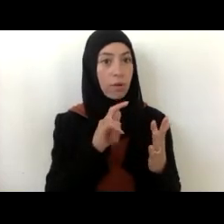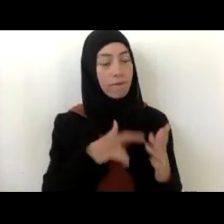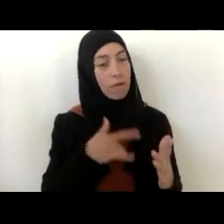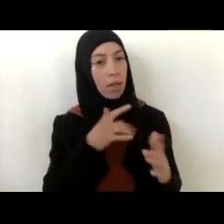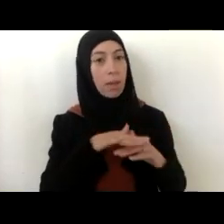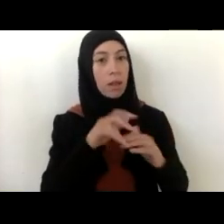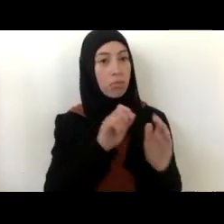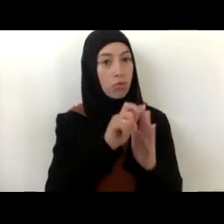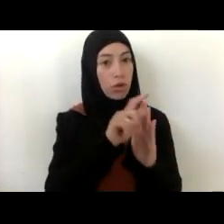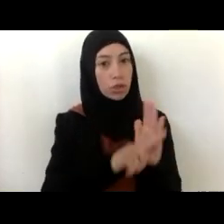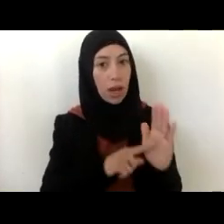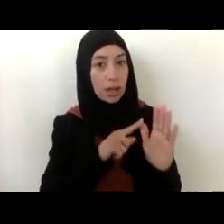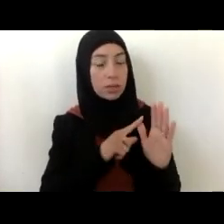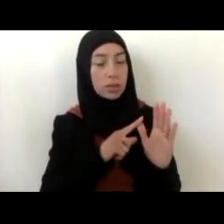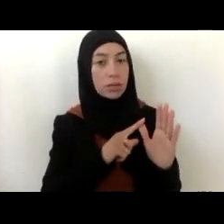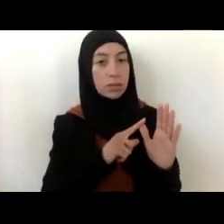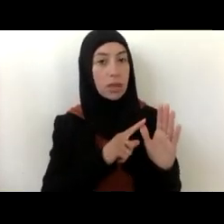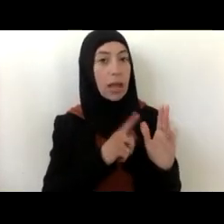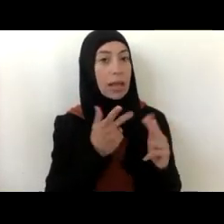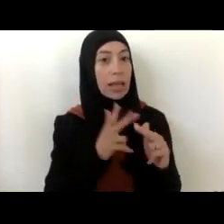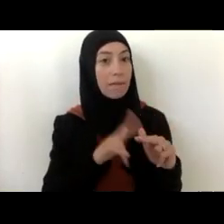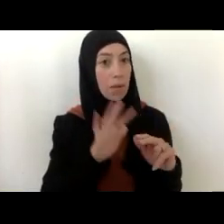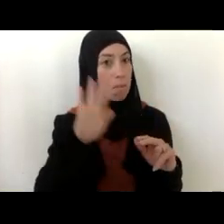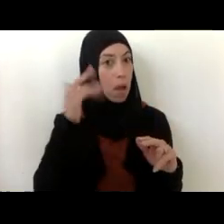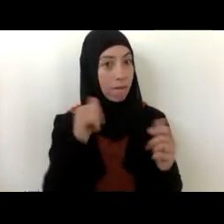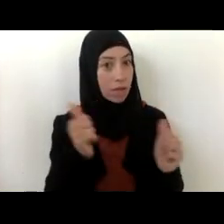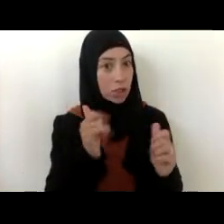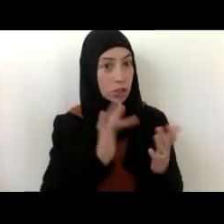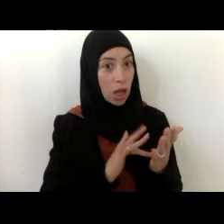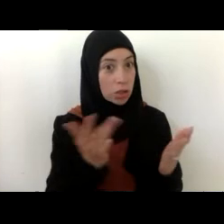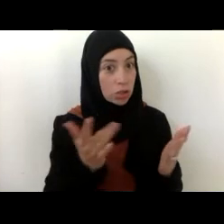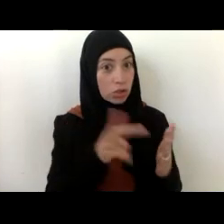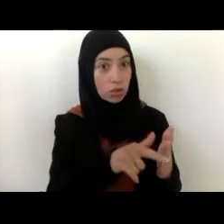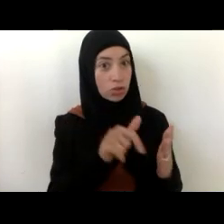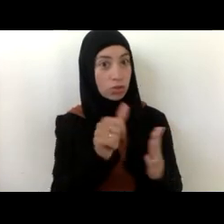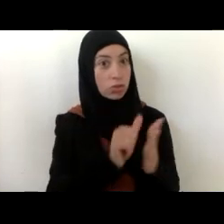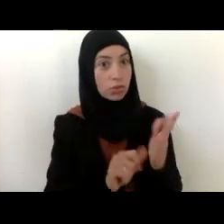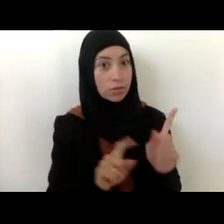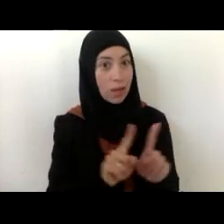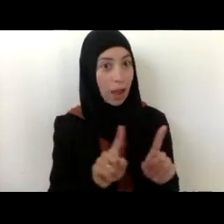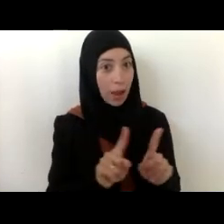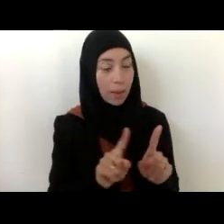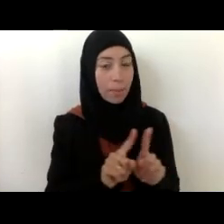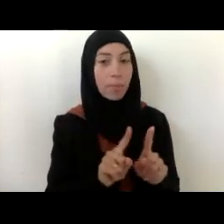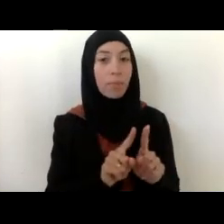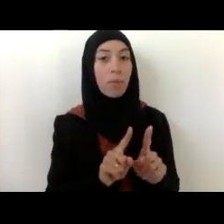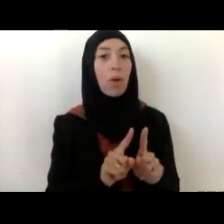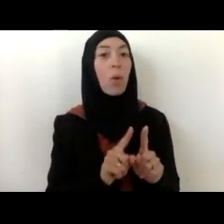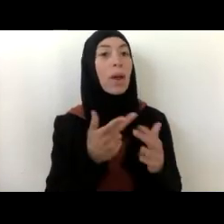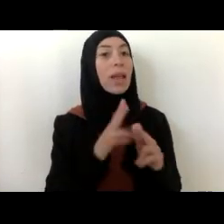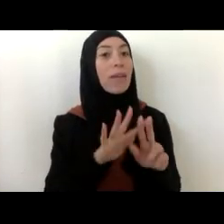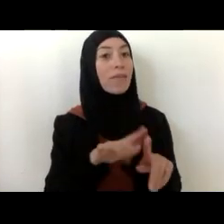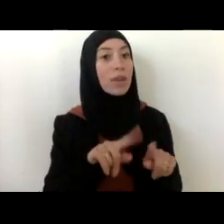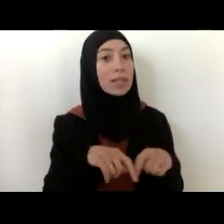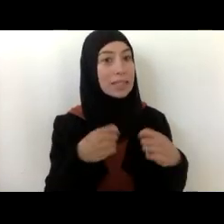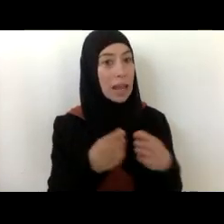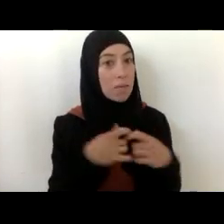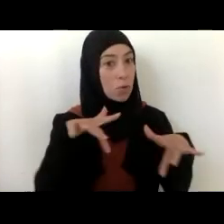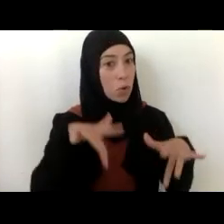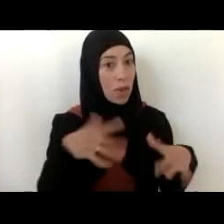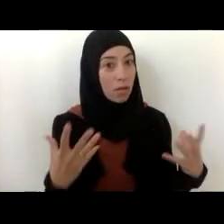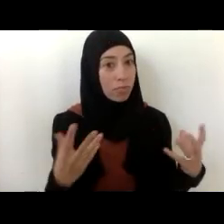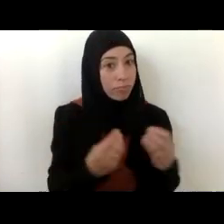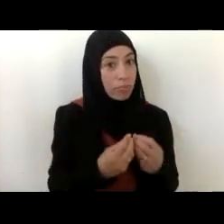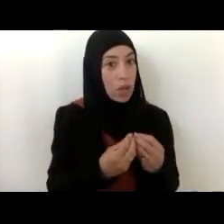And if you don't have an engineer or technical specialist now, are you willing to engage one should you